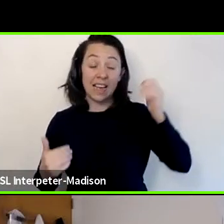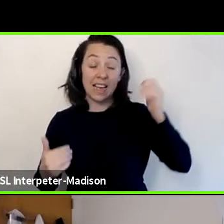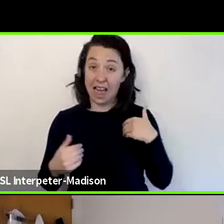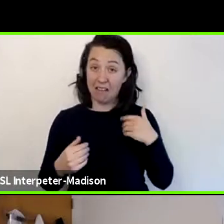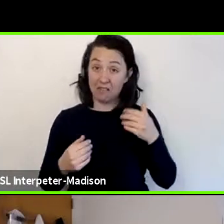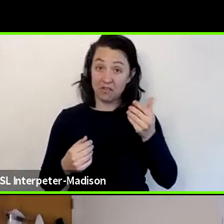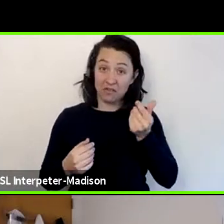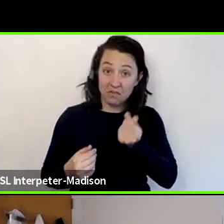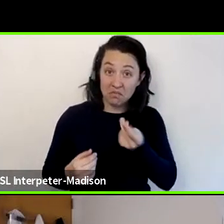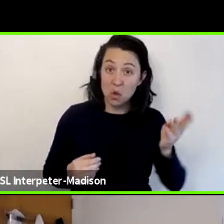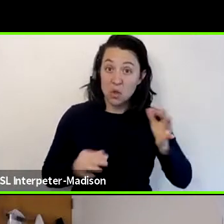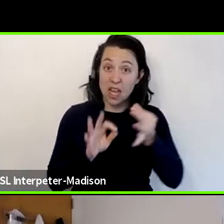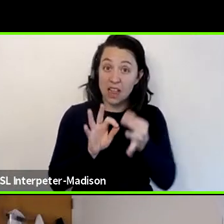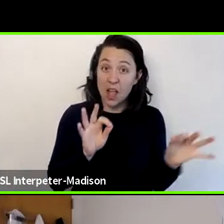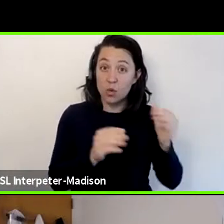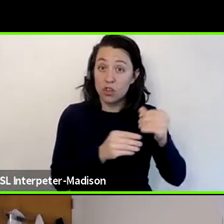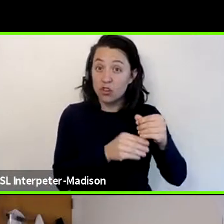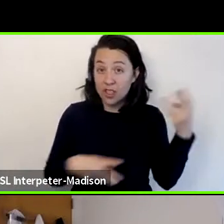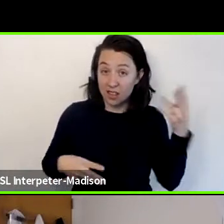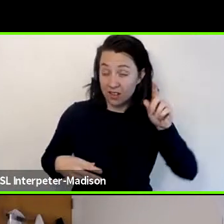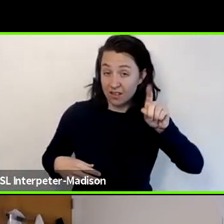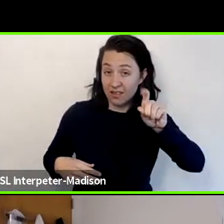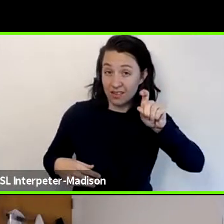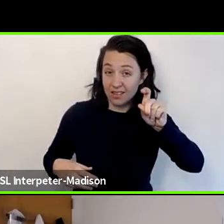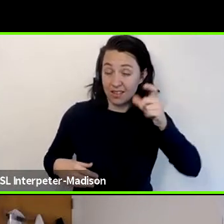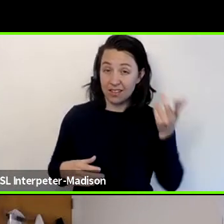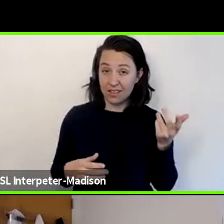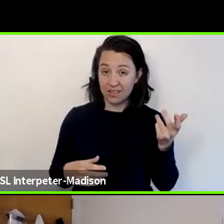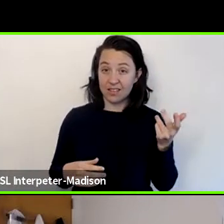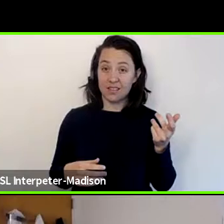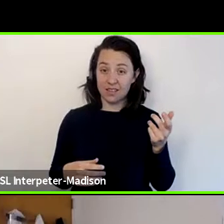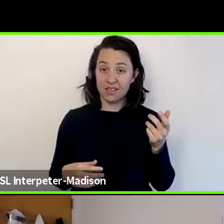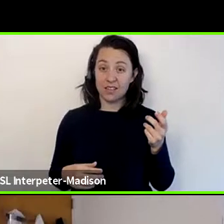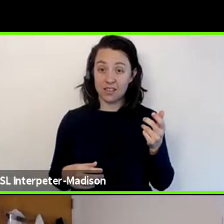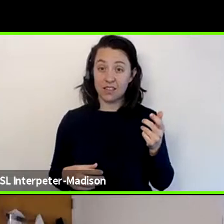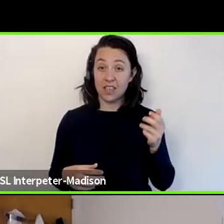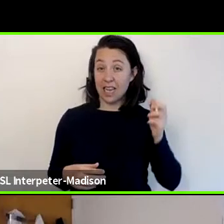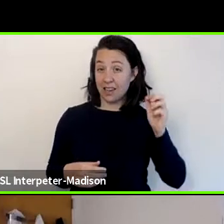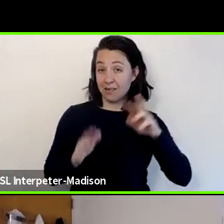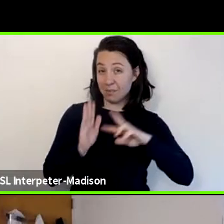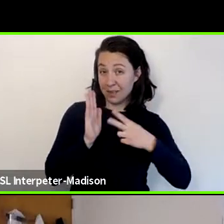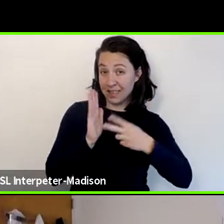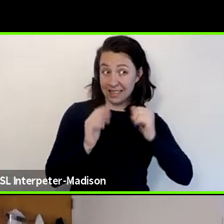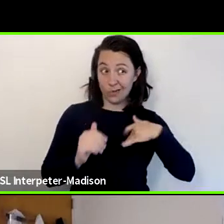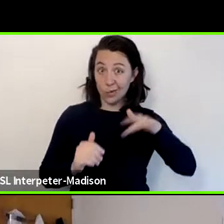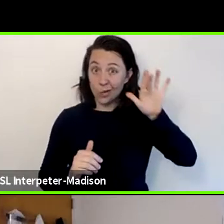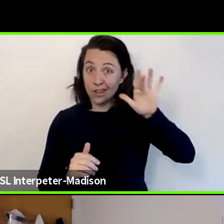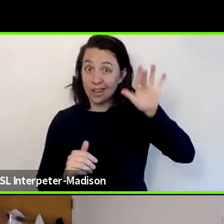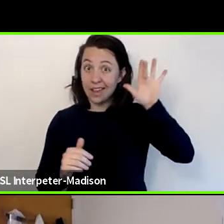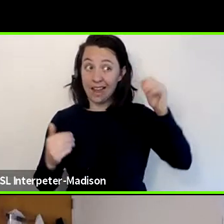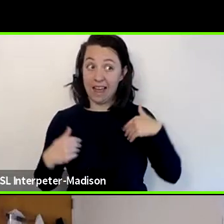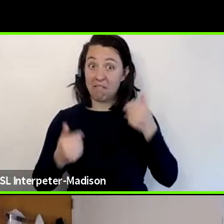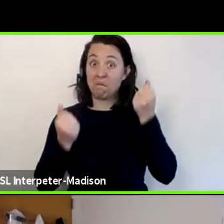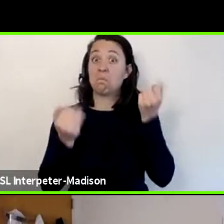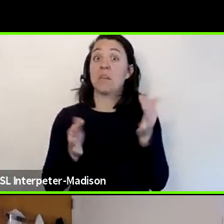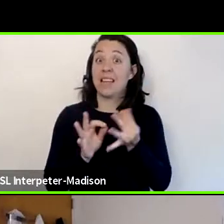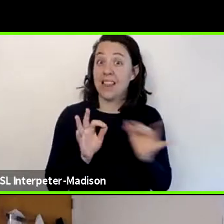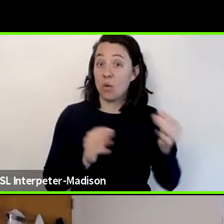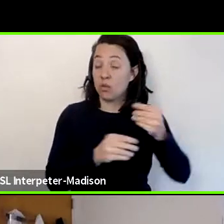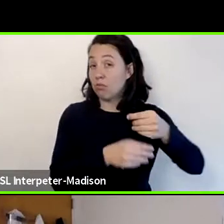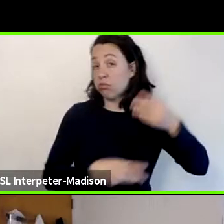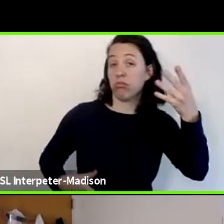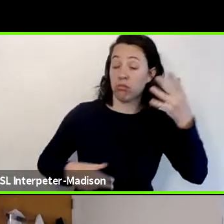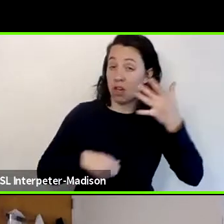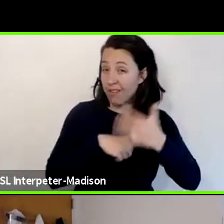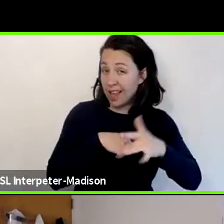computer access to those folks who speak different languages, and you click on those links, is there a language that we